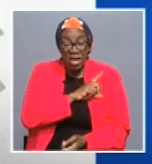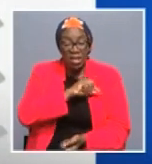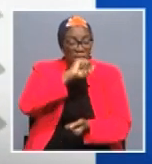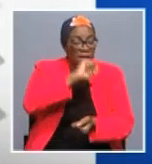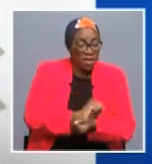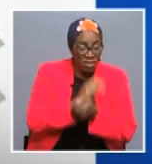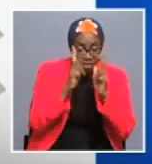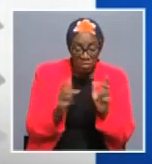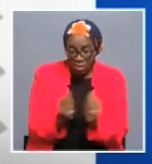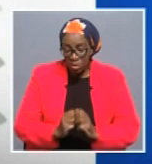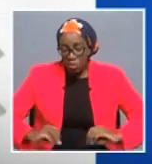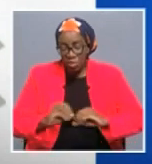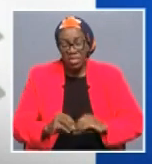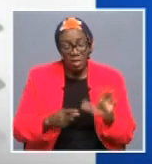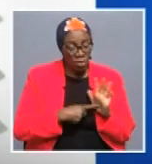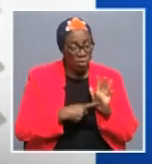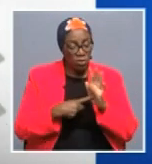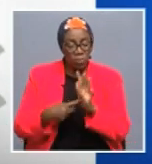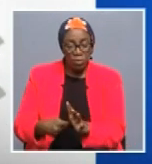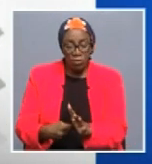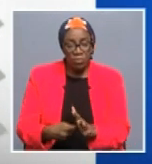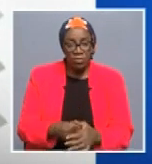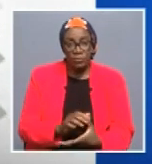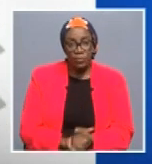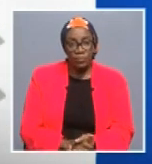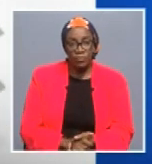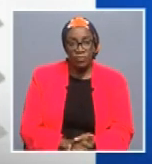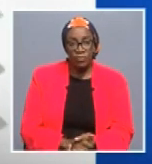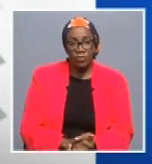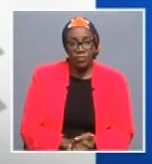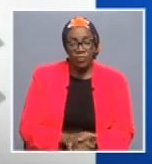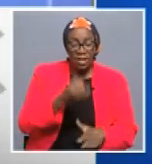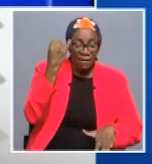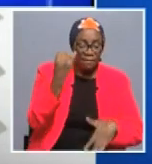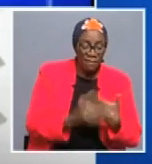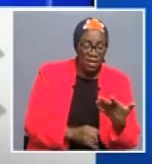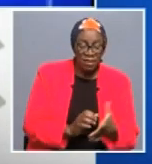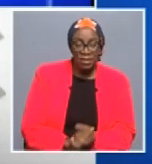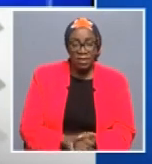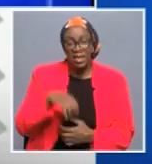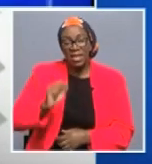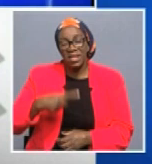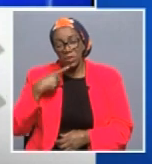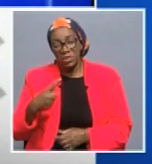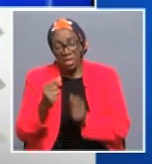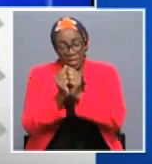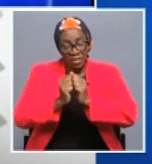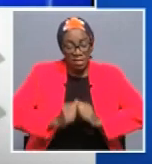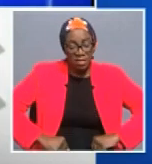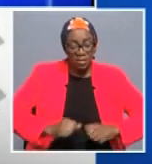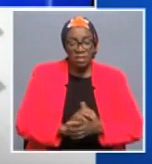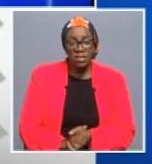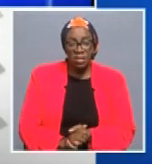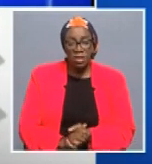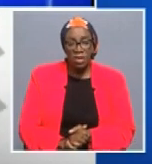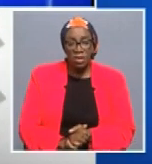evidence and having done a proper investigation. Lastly, would you say that the decision to let her